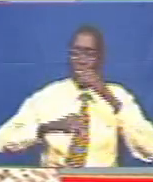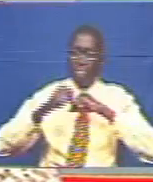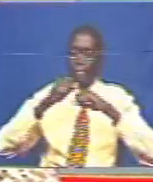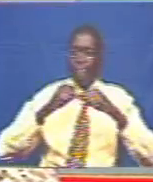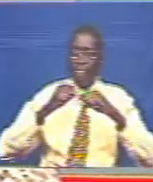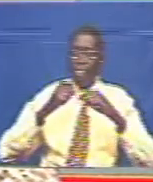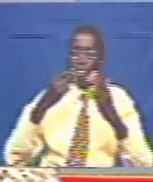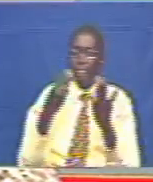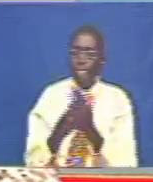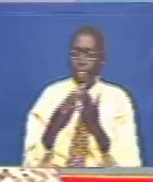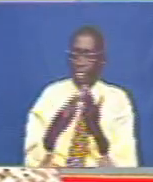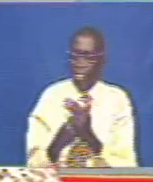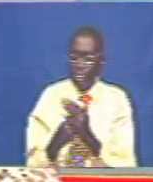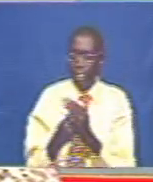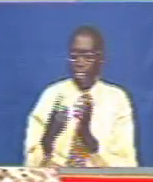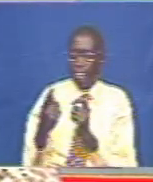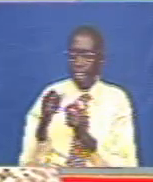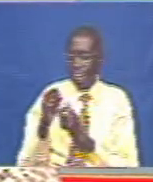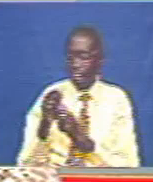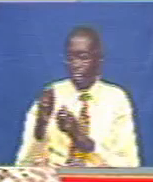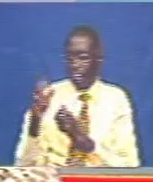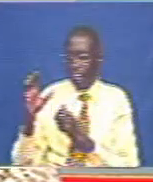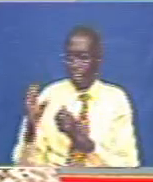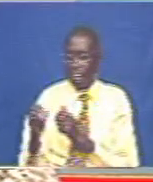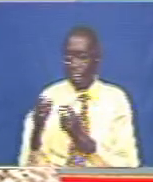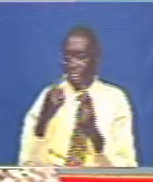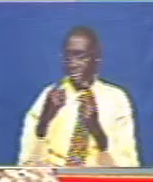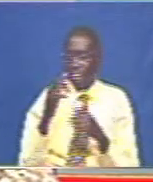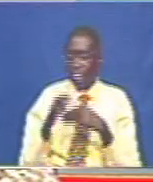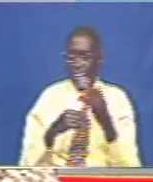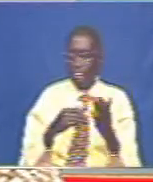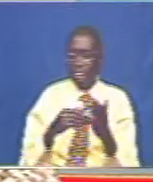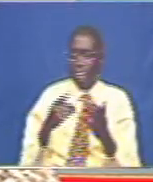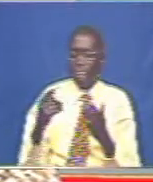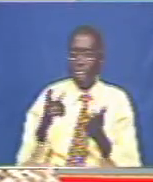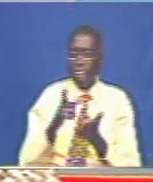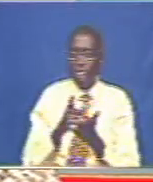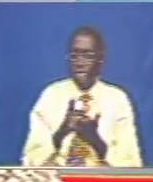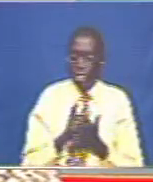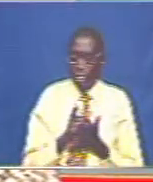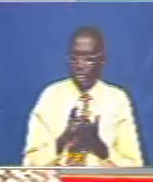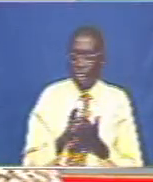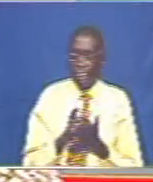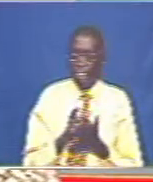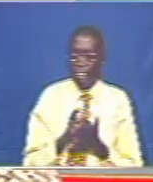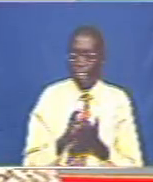being financed by the circles. Yeah. Because if we talk about what has gone to the loans and all that, the multiplier effect in terms